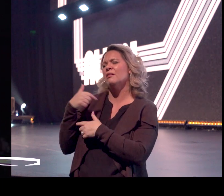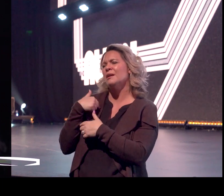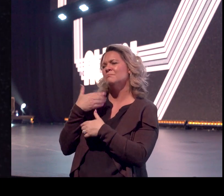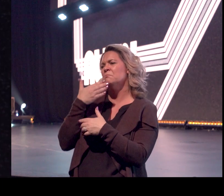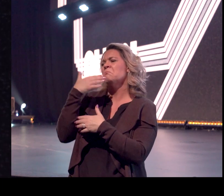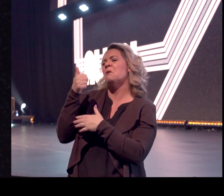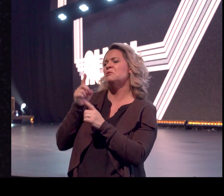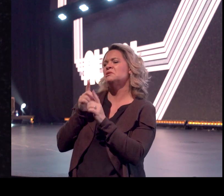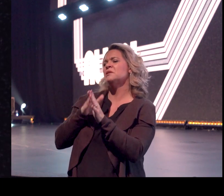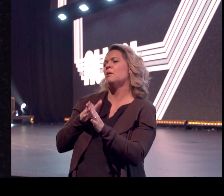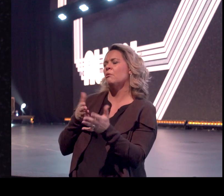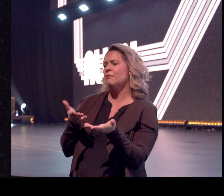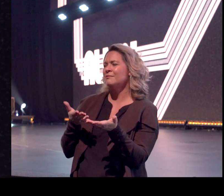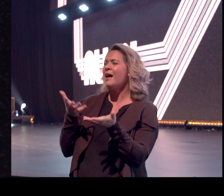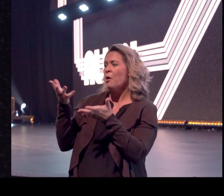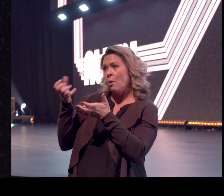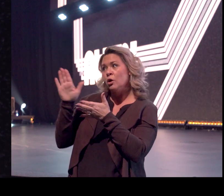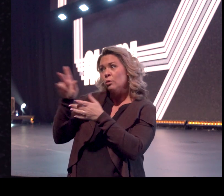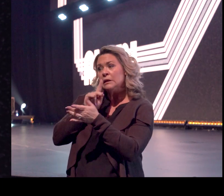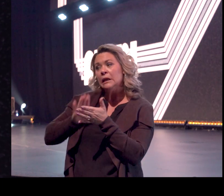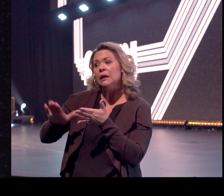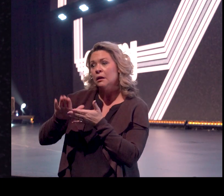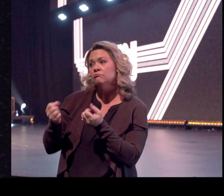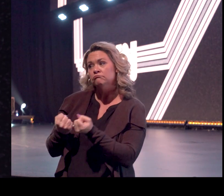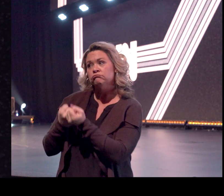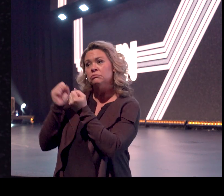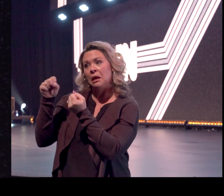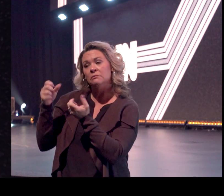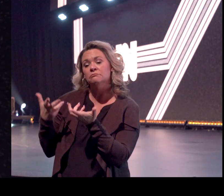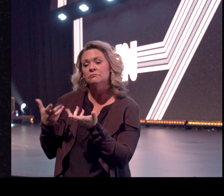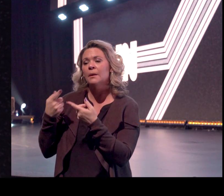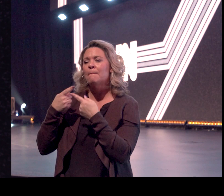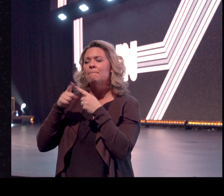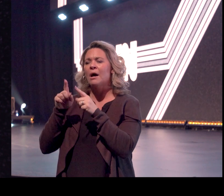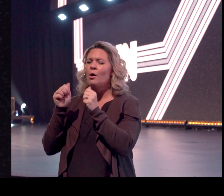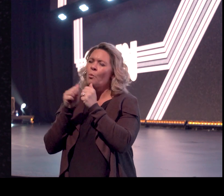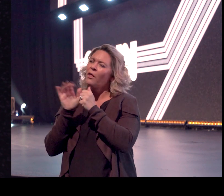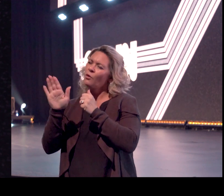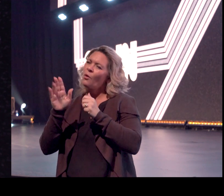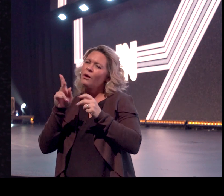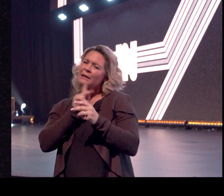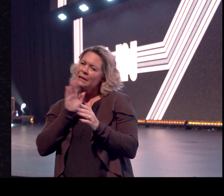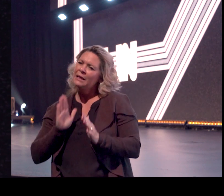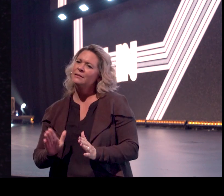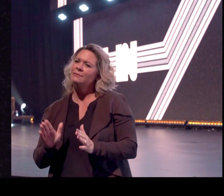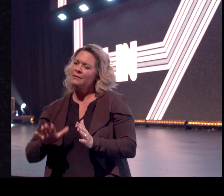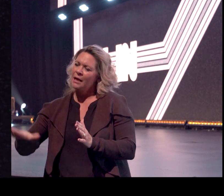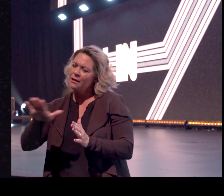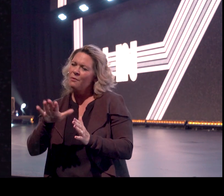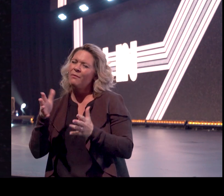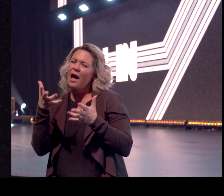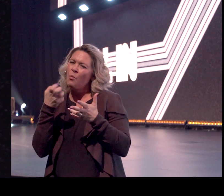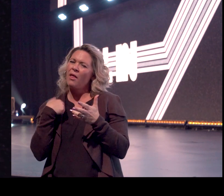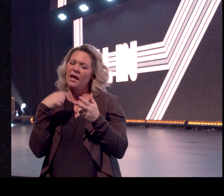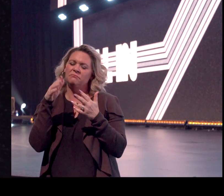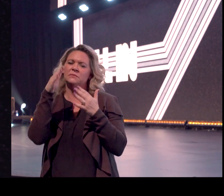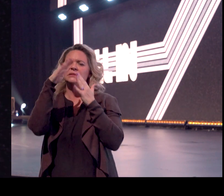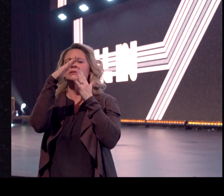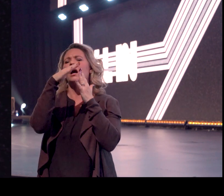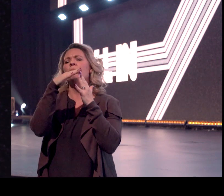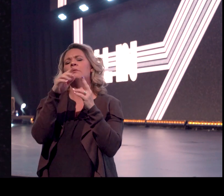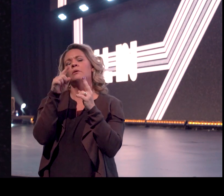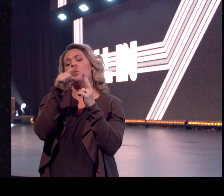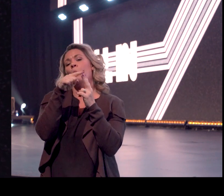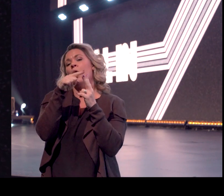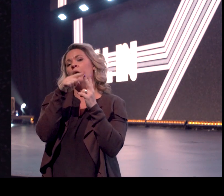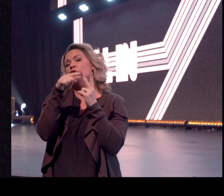a bigger deal than the other guys around here. So we're all about your kingdom and all the stuff you're doing. But with your kingdom, like, we'd like to have the top one or